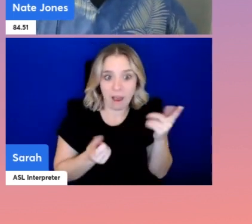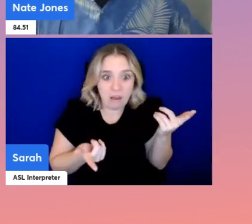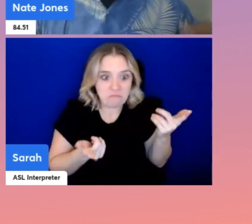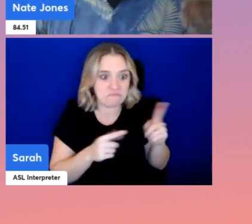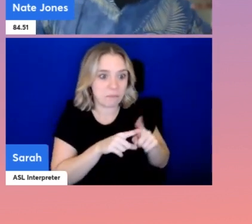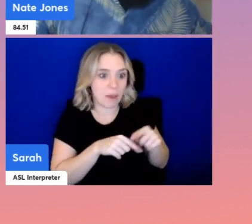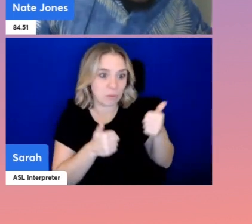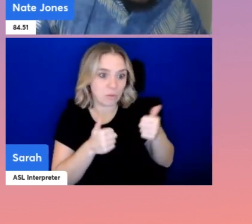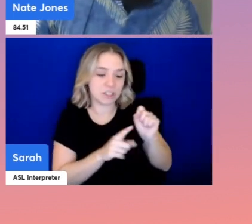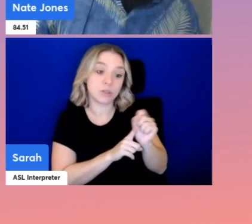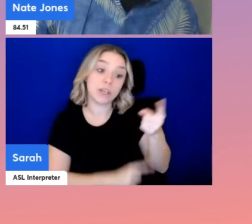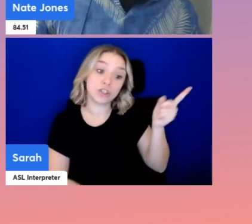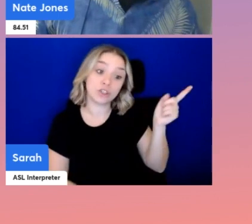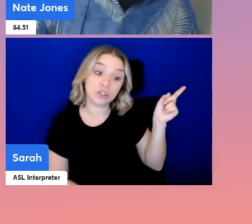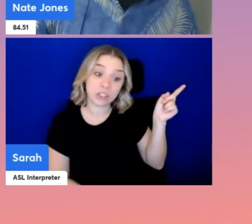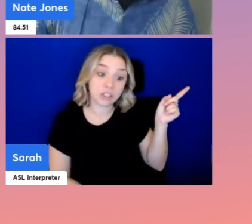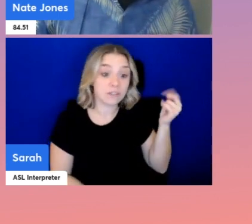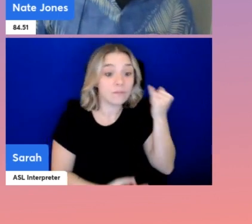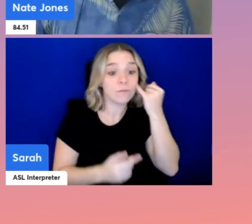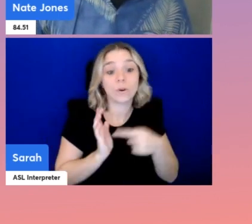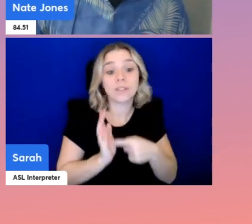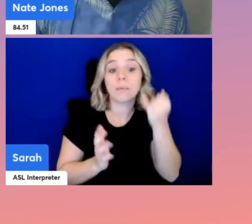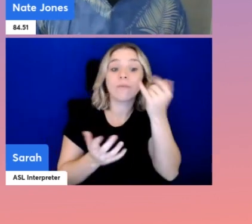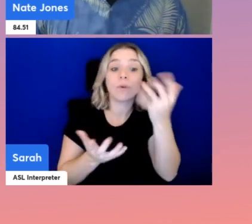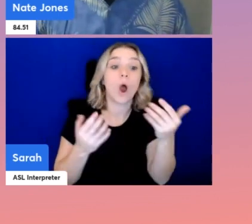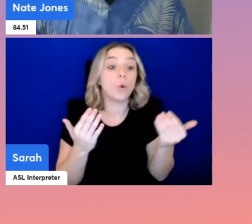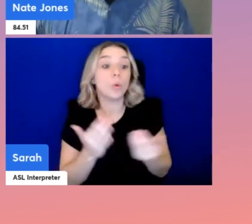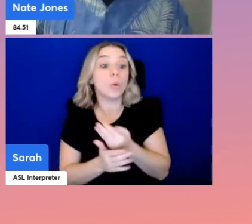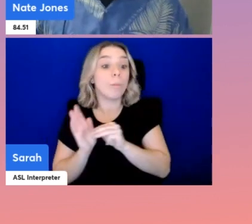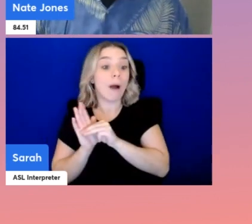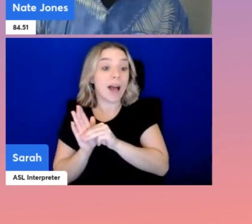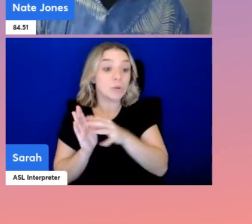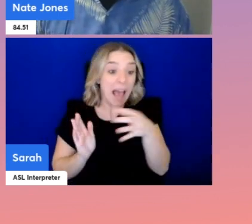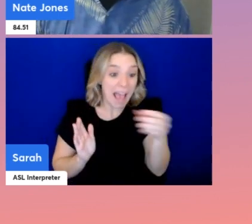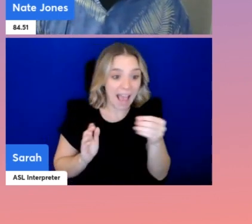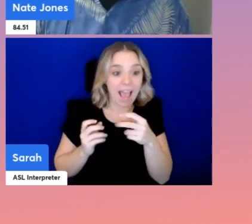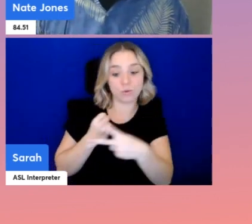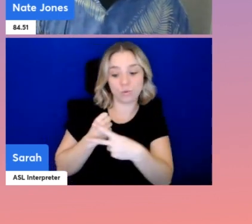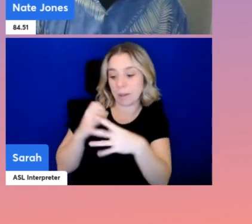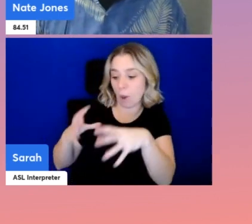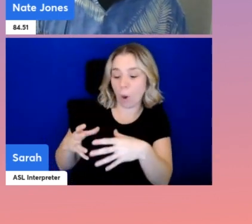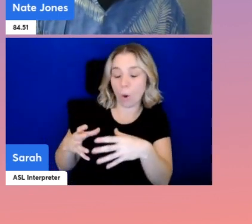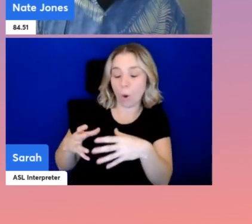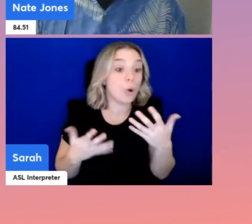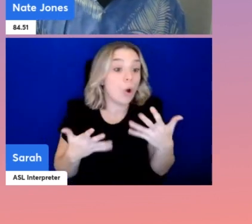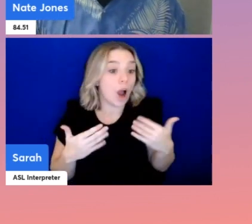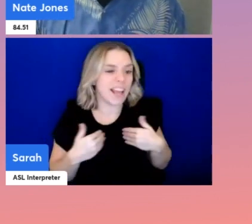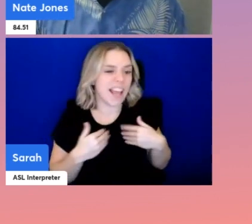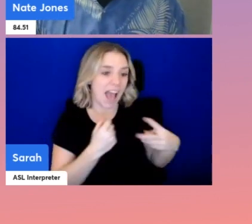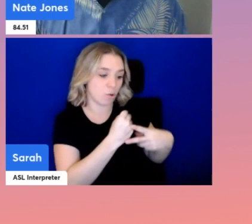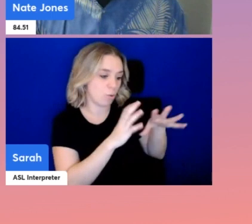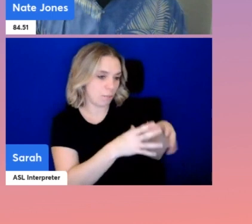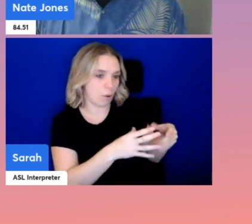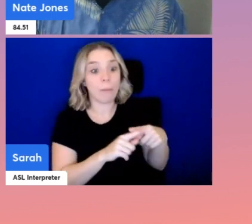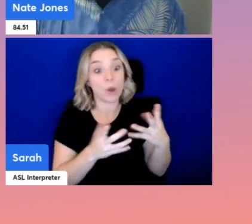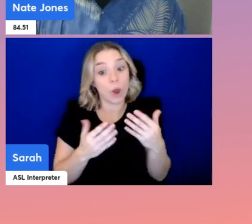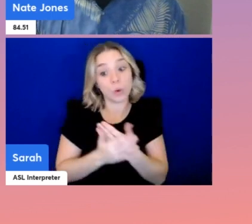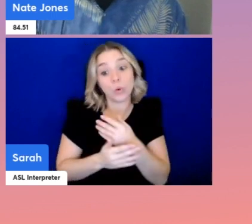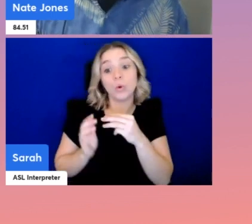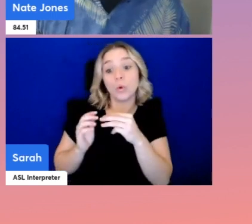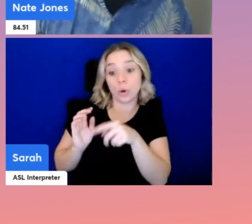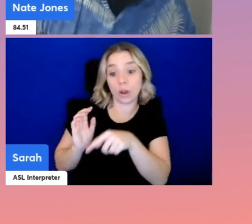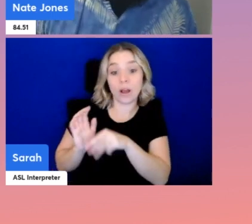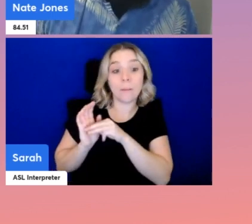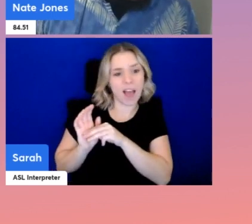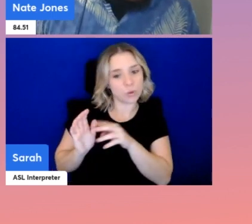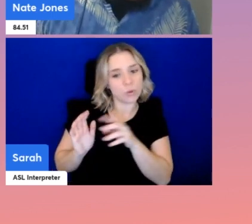example, if you want a new module and a repo, or if you already have your repo, you just want a new module, you can follow the appropriate steps and do